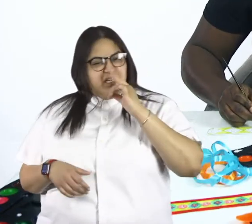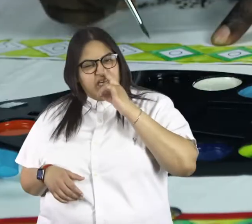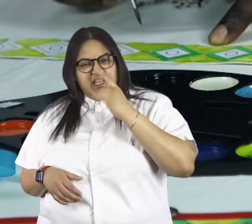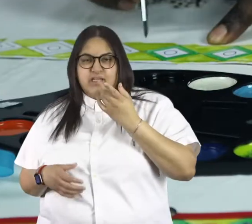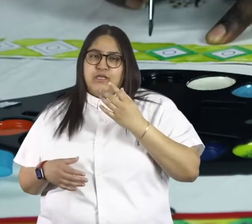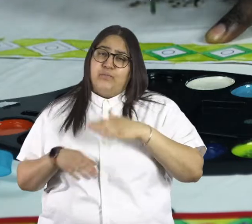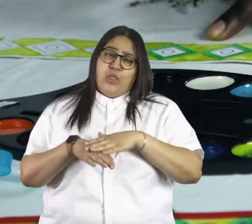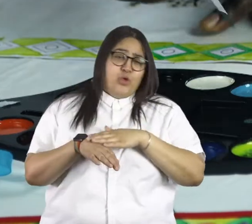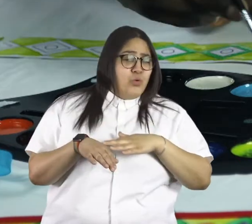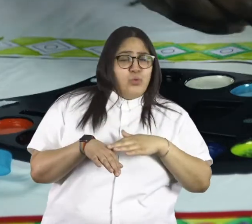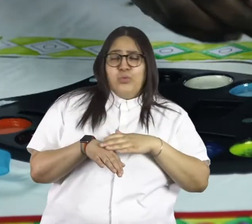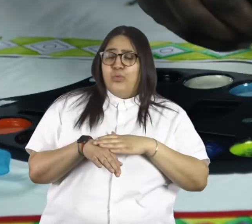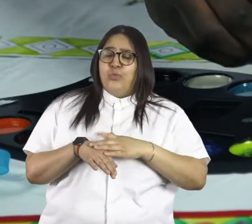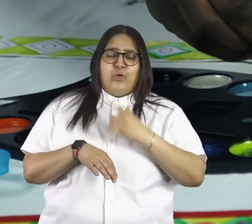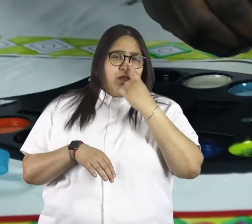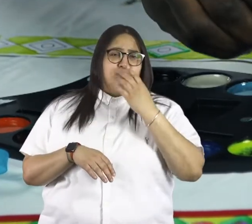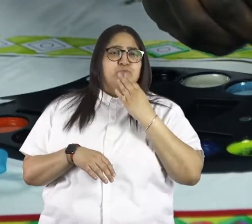a blue.